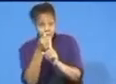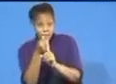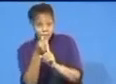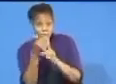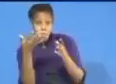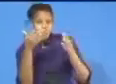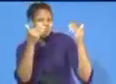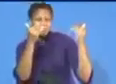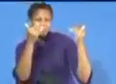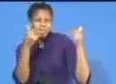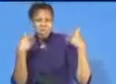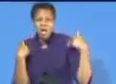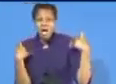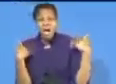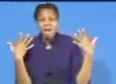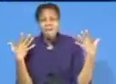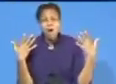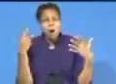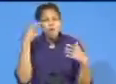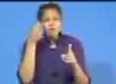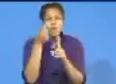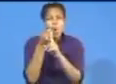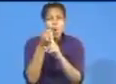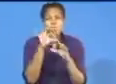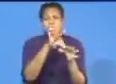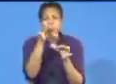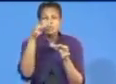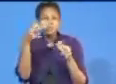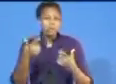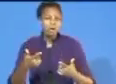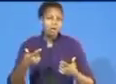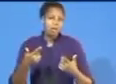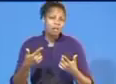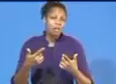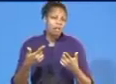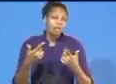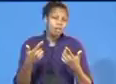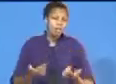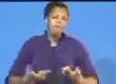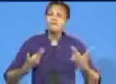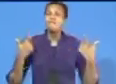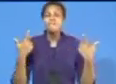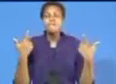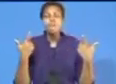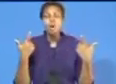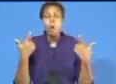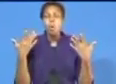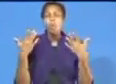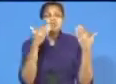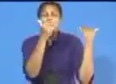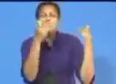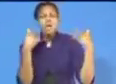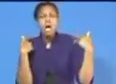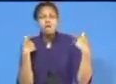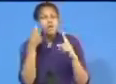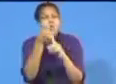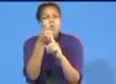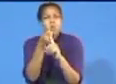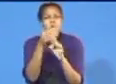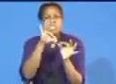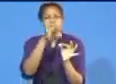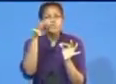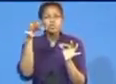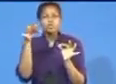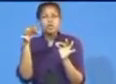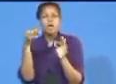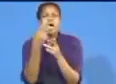What expectation do you have for your own spiritual resurgence? What expectation do you have for your own